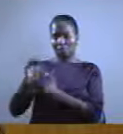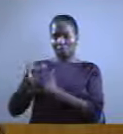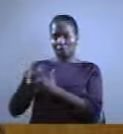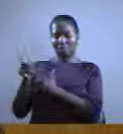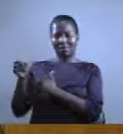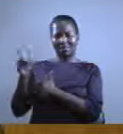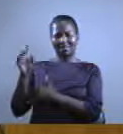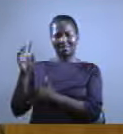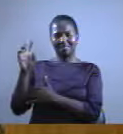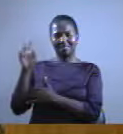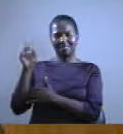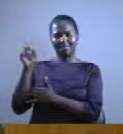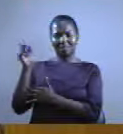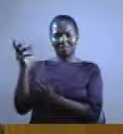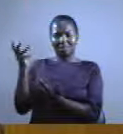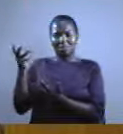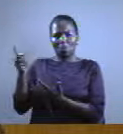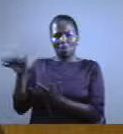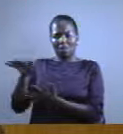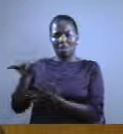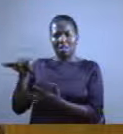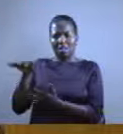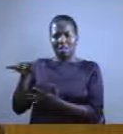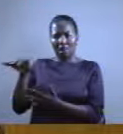of the National Conference,